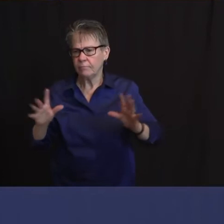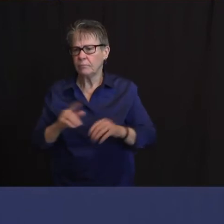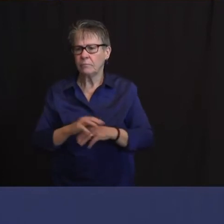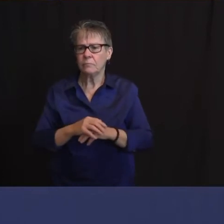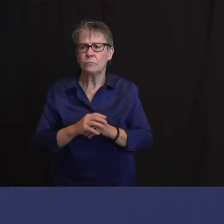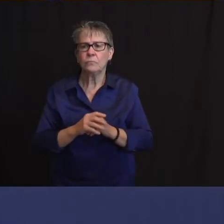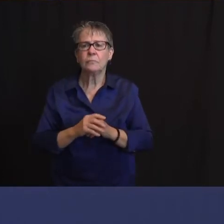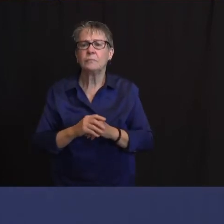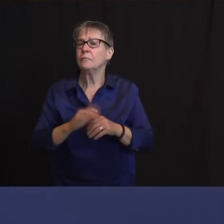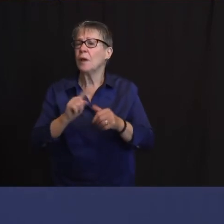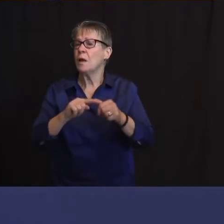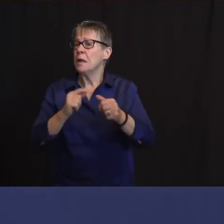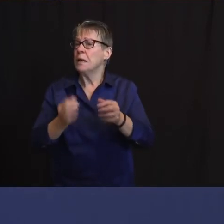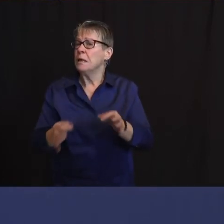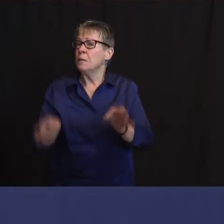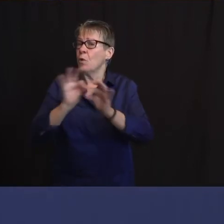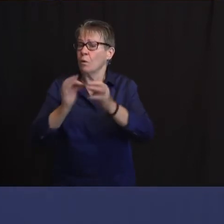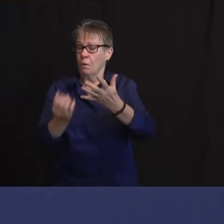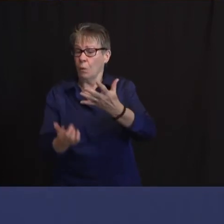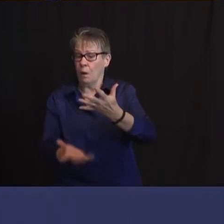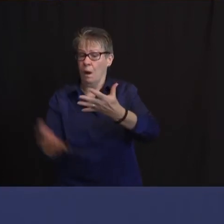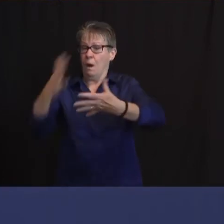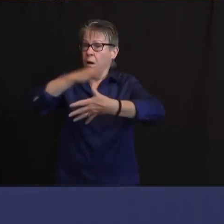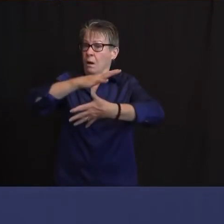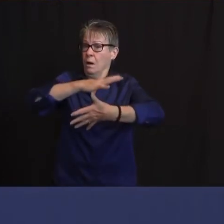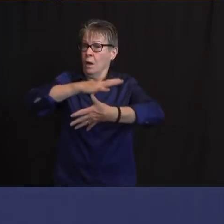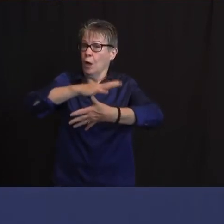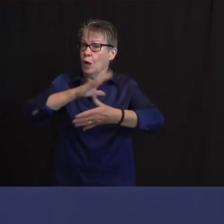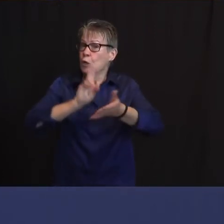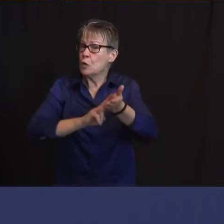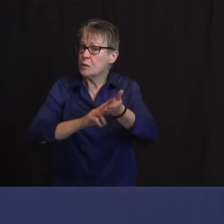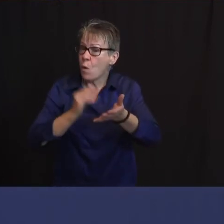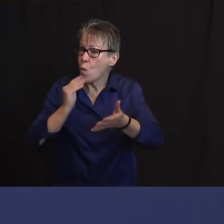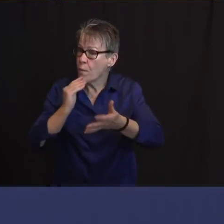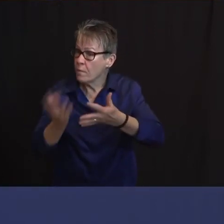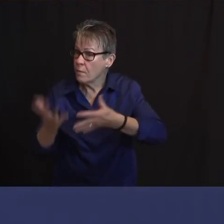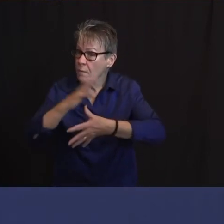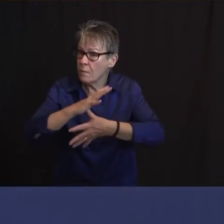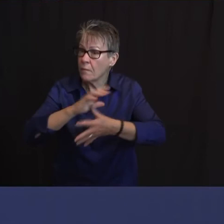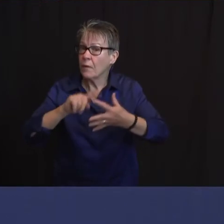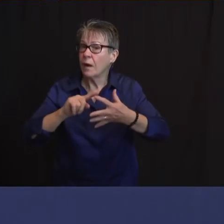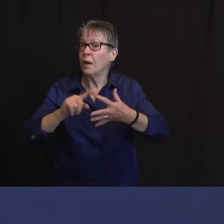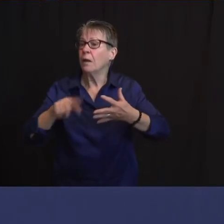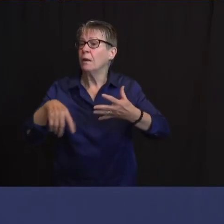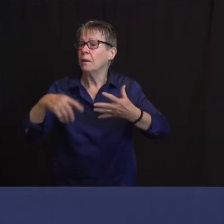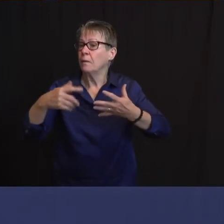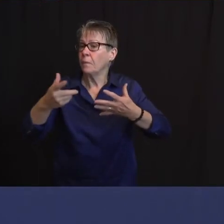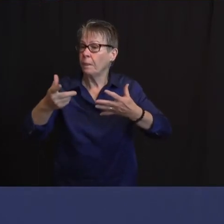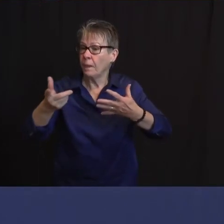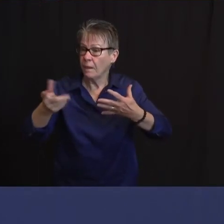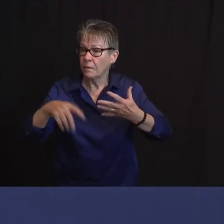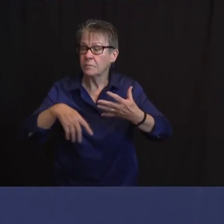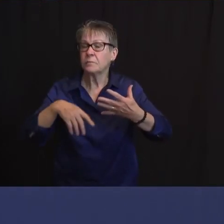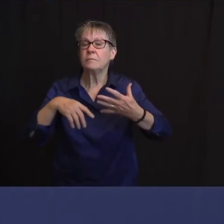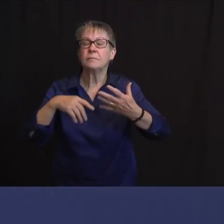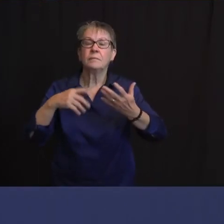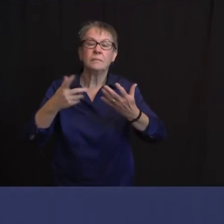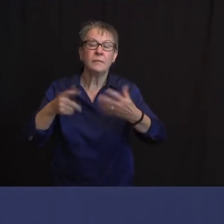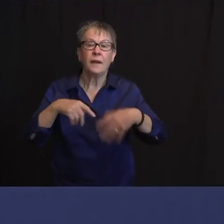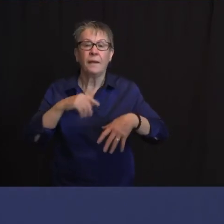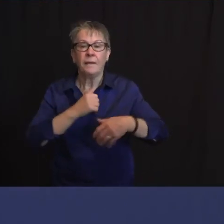other. Nursing homes first. Yep. That's phase A, and then our other congregate living facilities, assisted